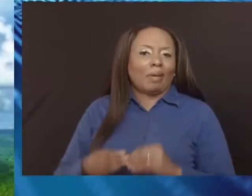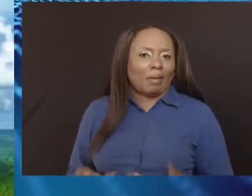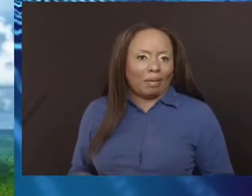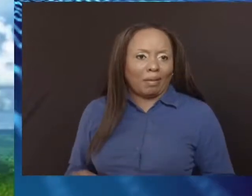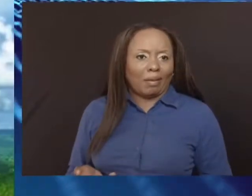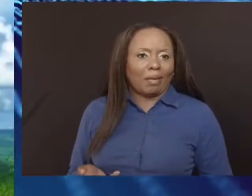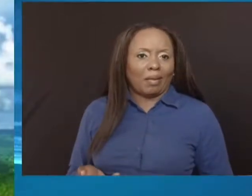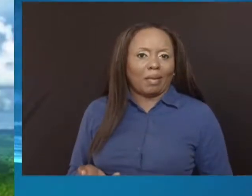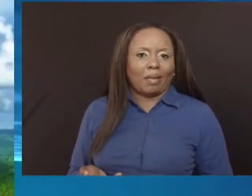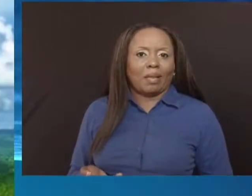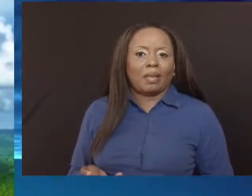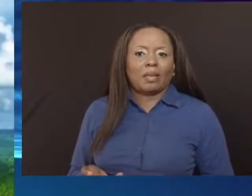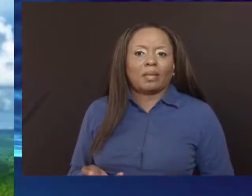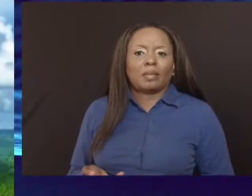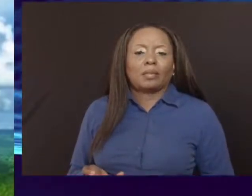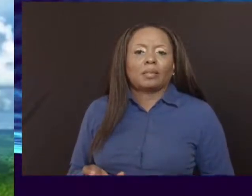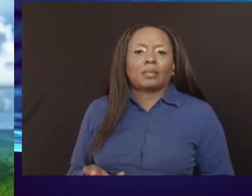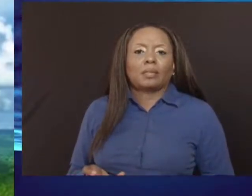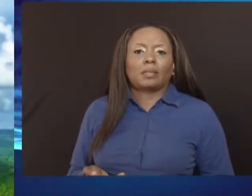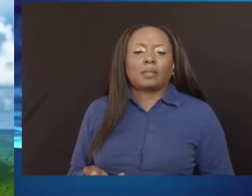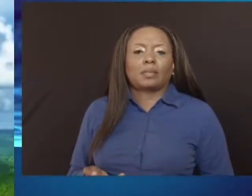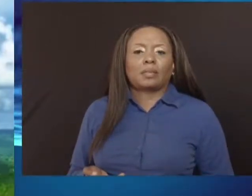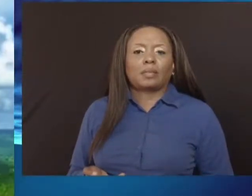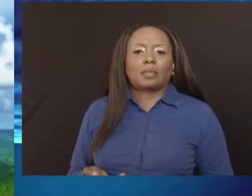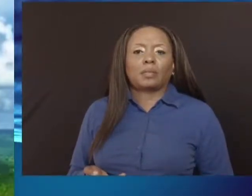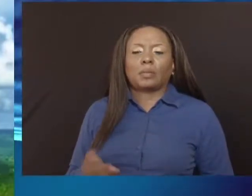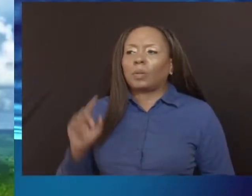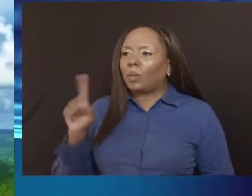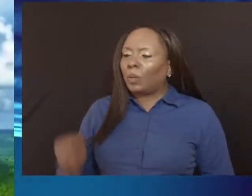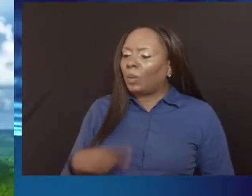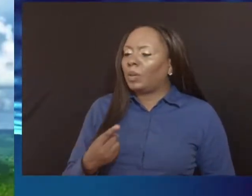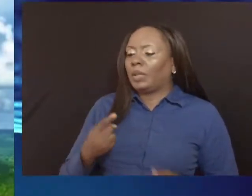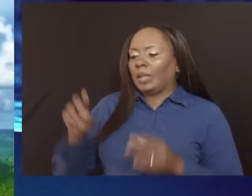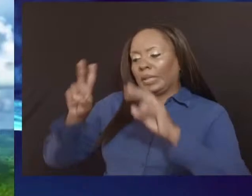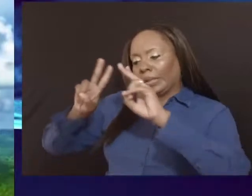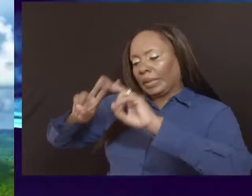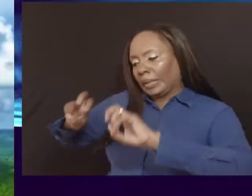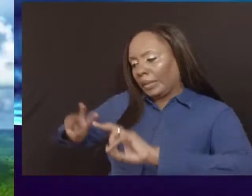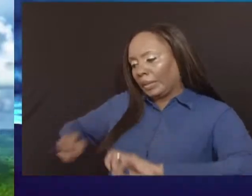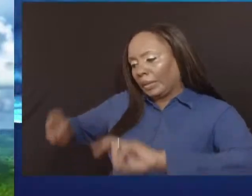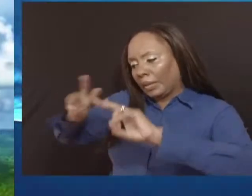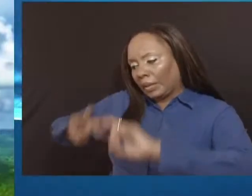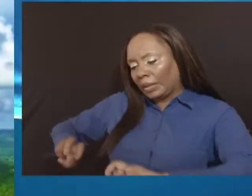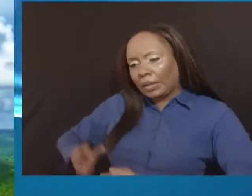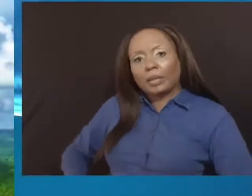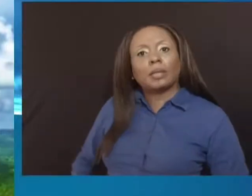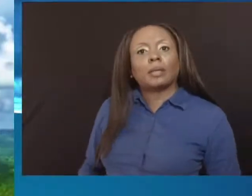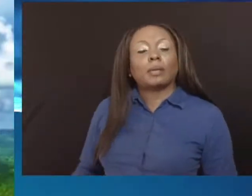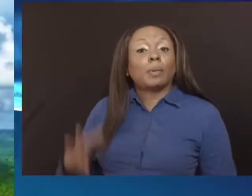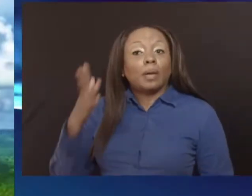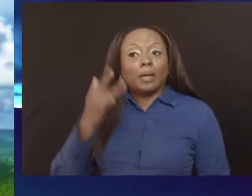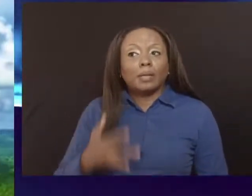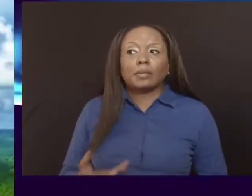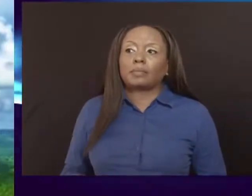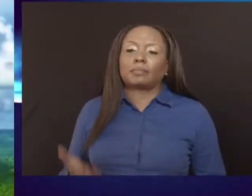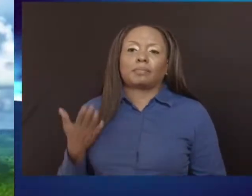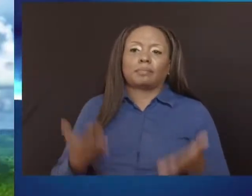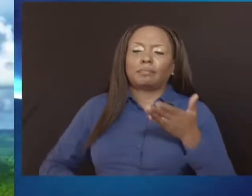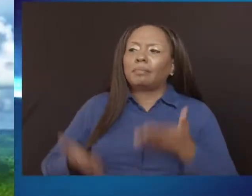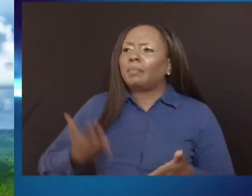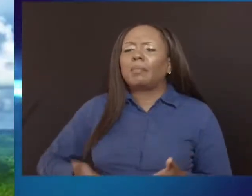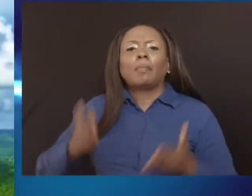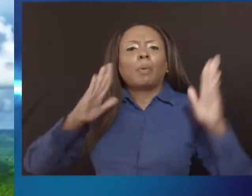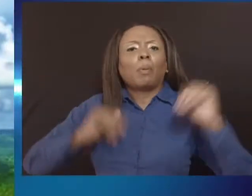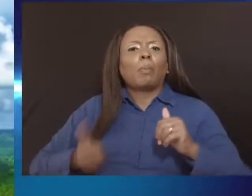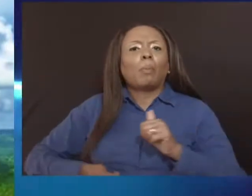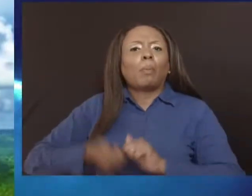is essentially based solely upon clinical assessment. And the reason for this is we can have a person, which we hope that the